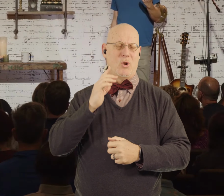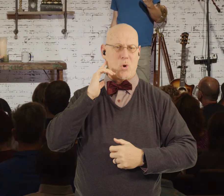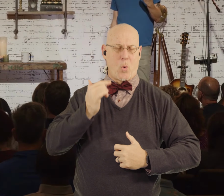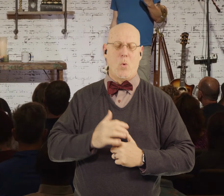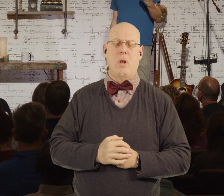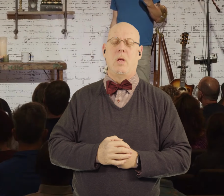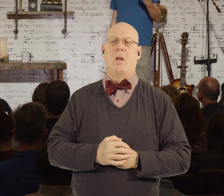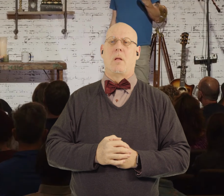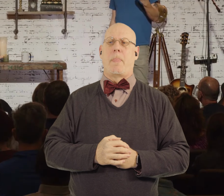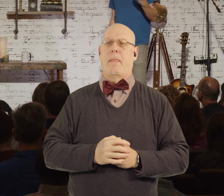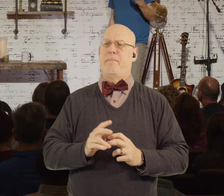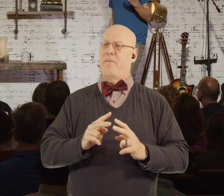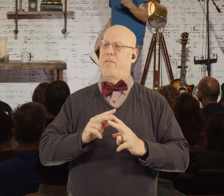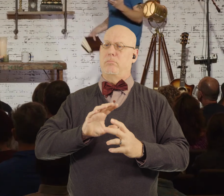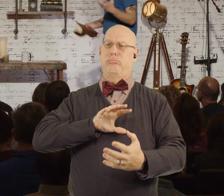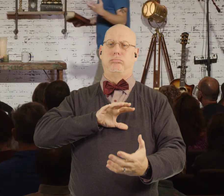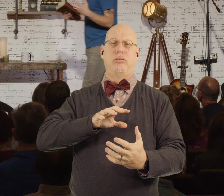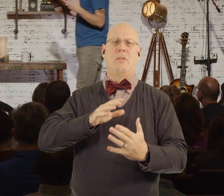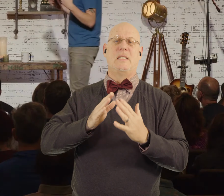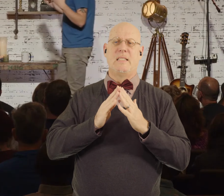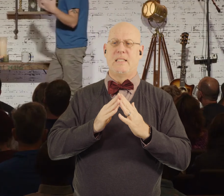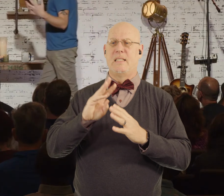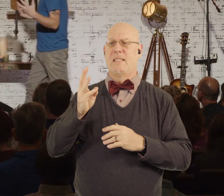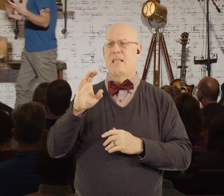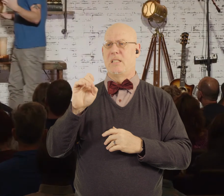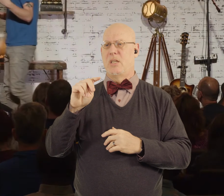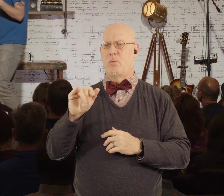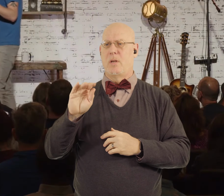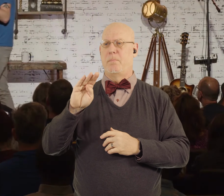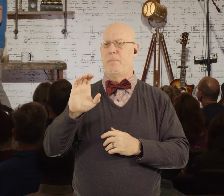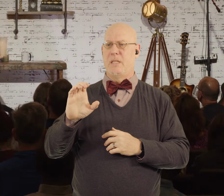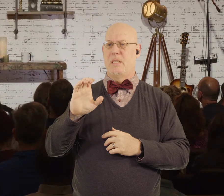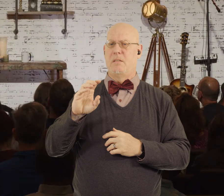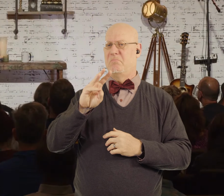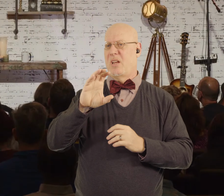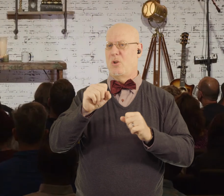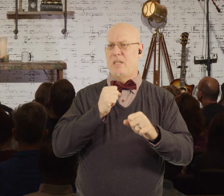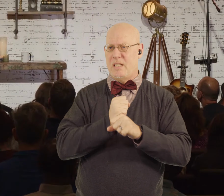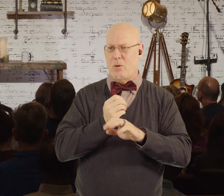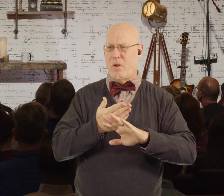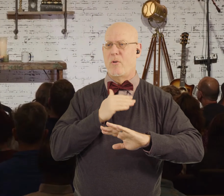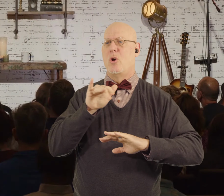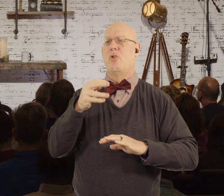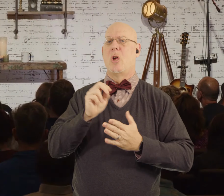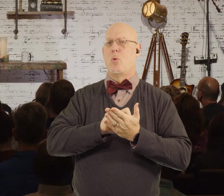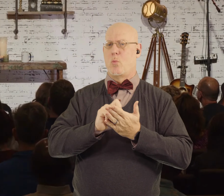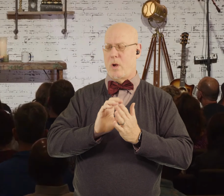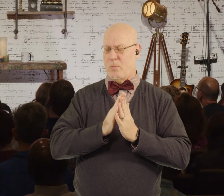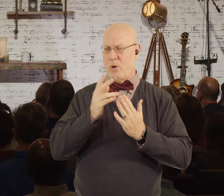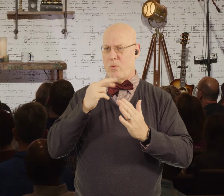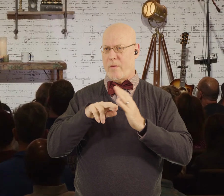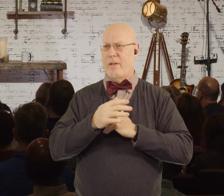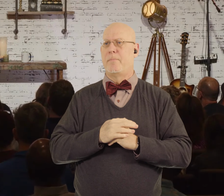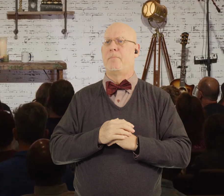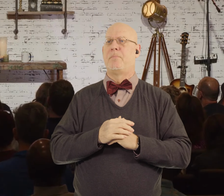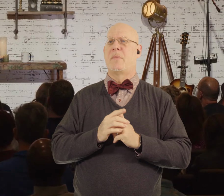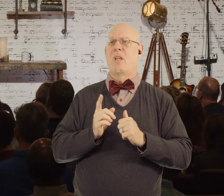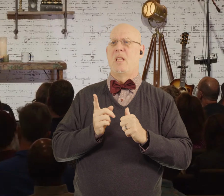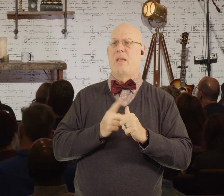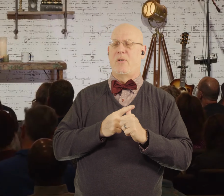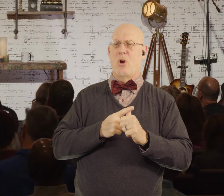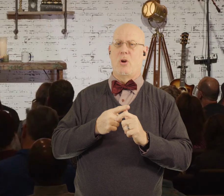gold. And so it became an incredibly wealthy city in the 6th century BC, about 600 years before John writes the book of